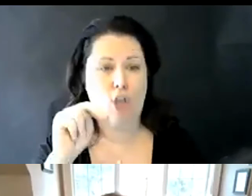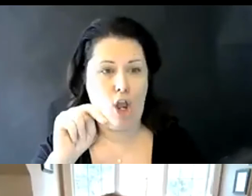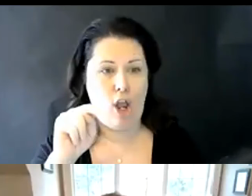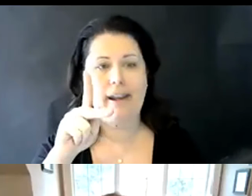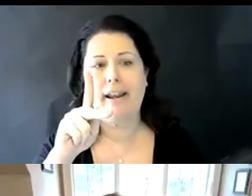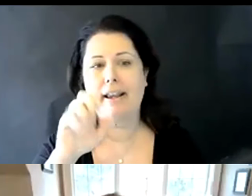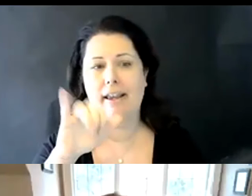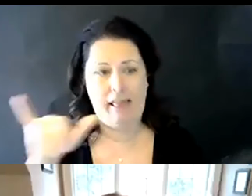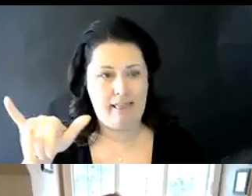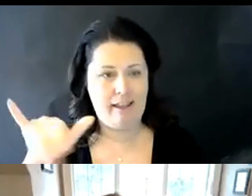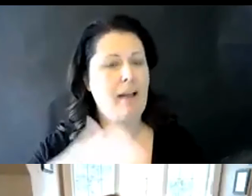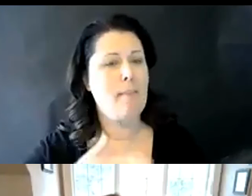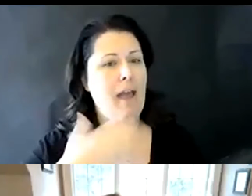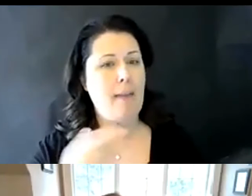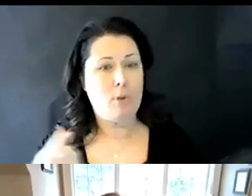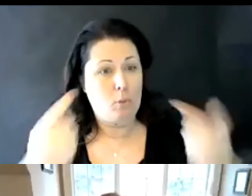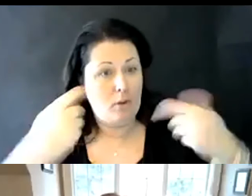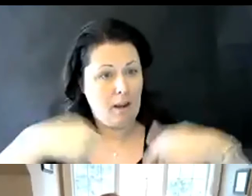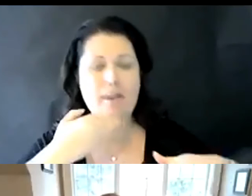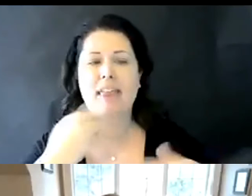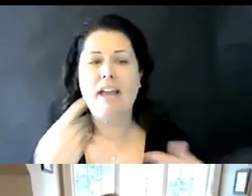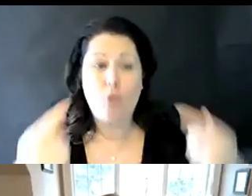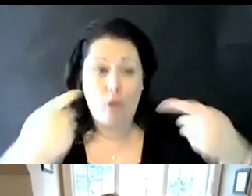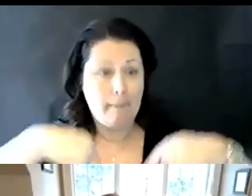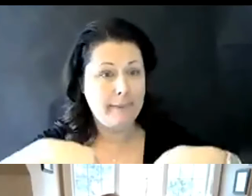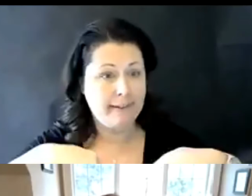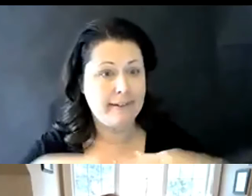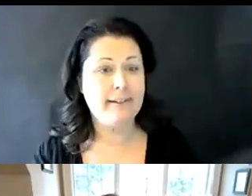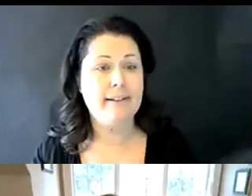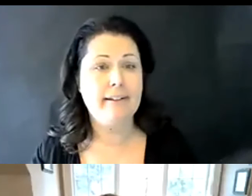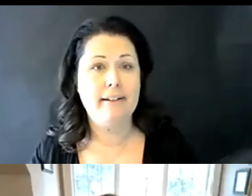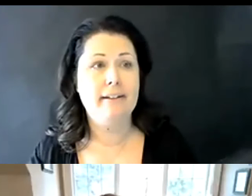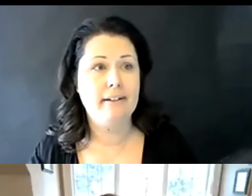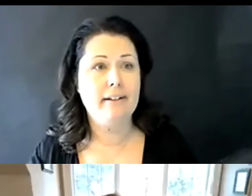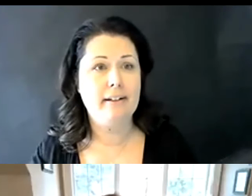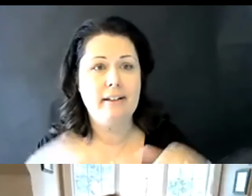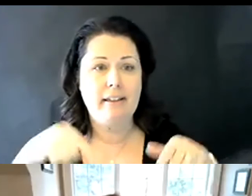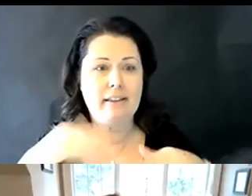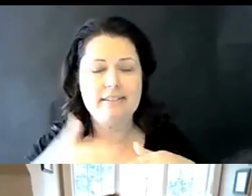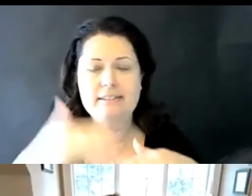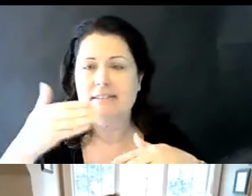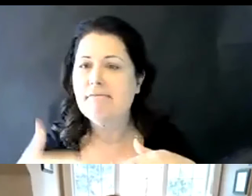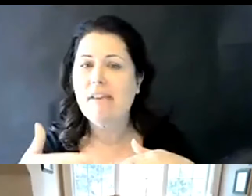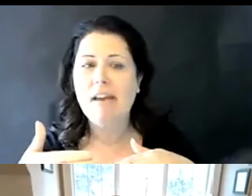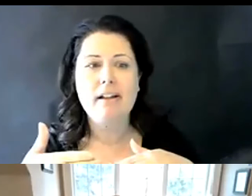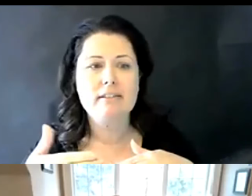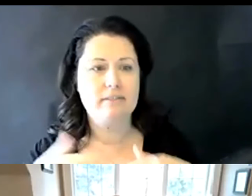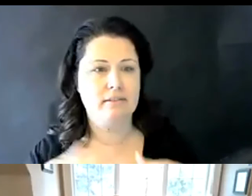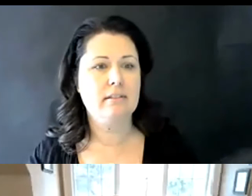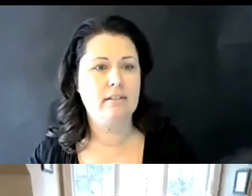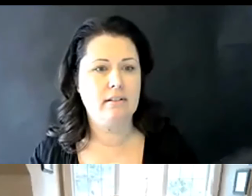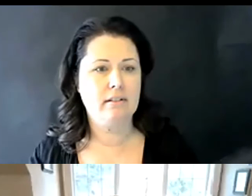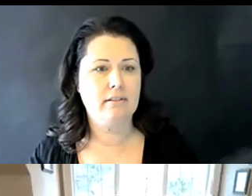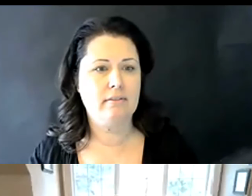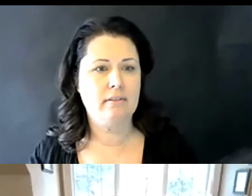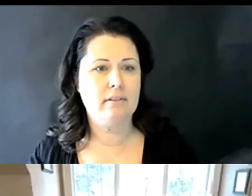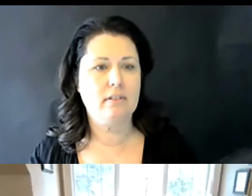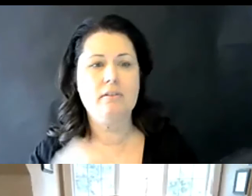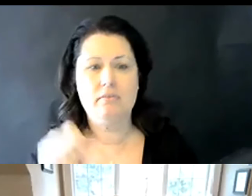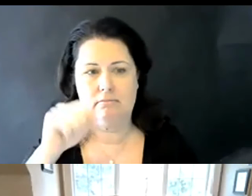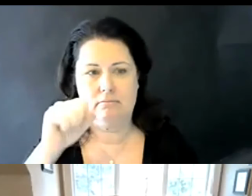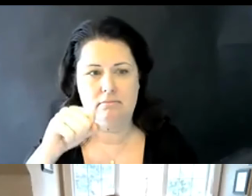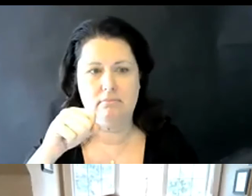Really glad that you're here. Thank you for coming to this next webinar in the series.